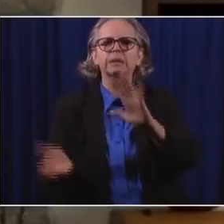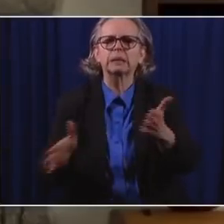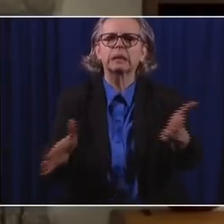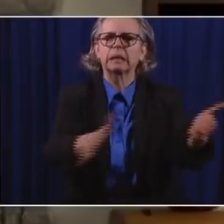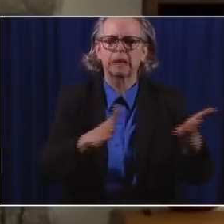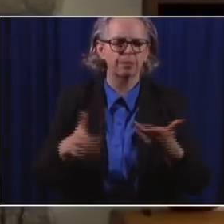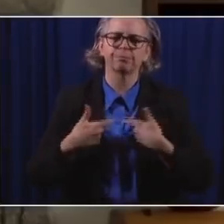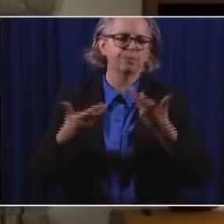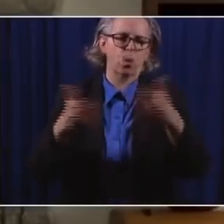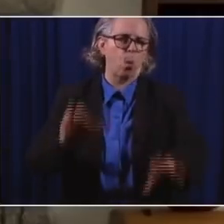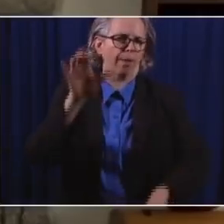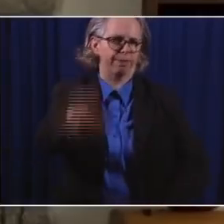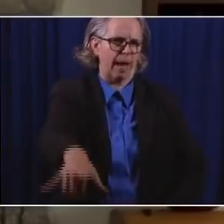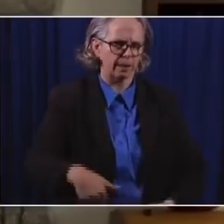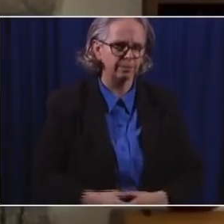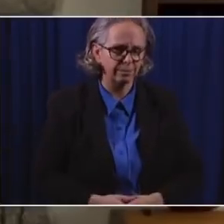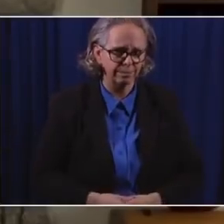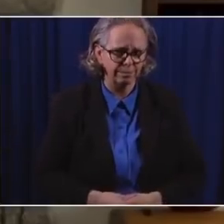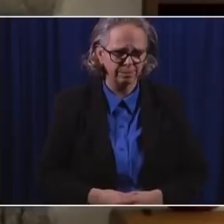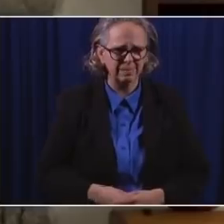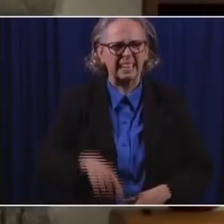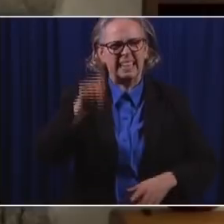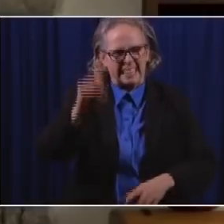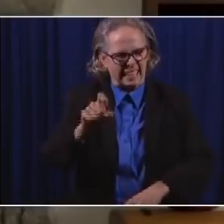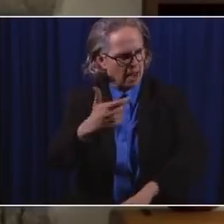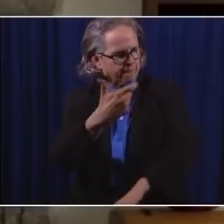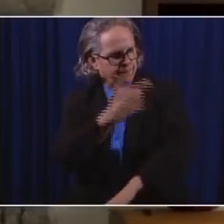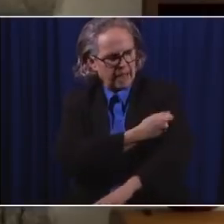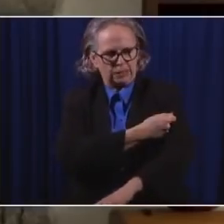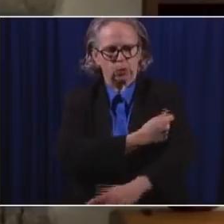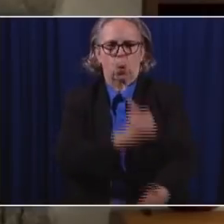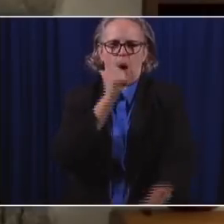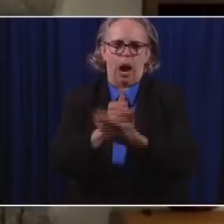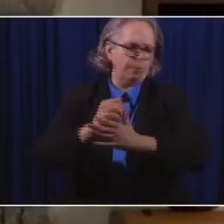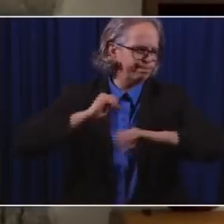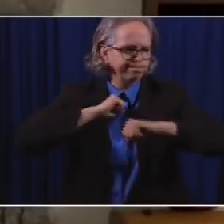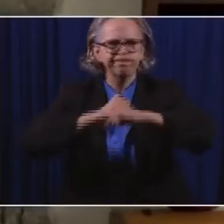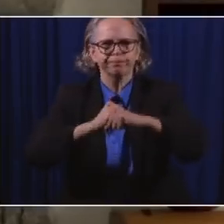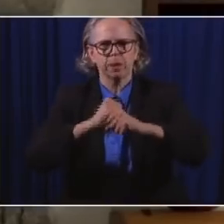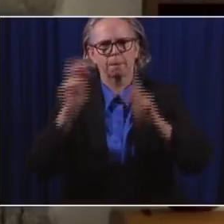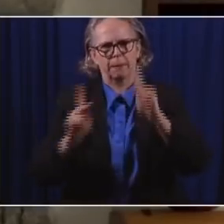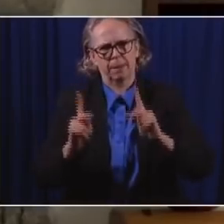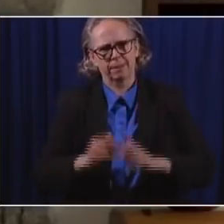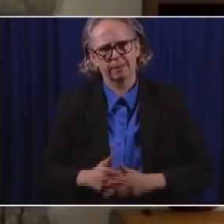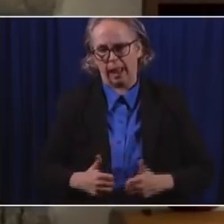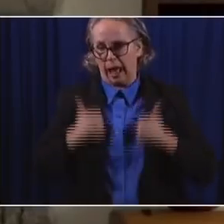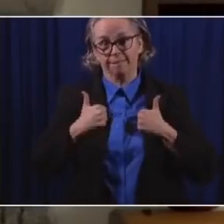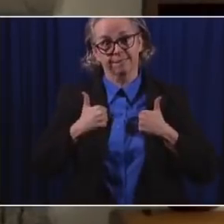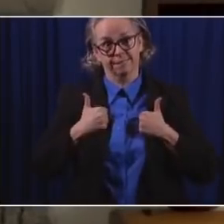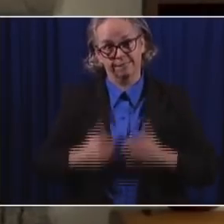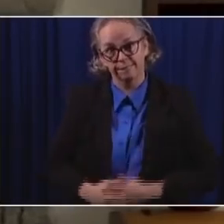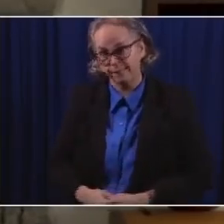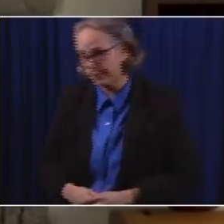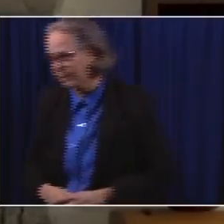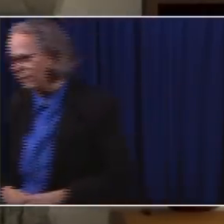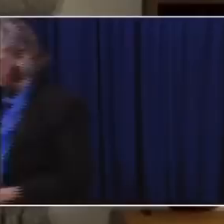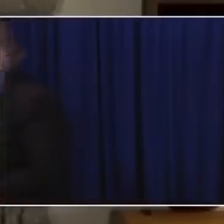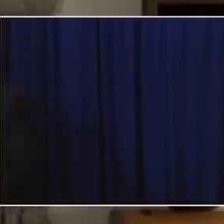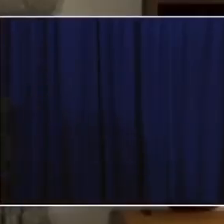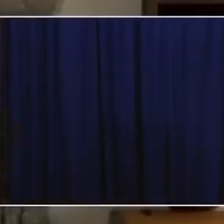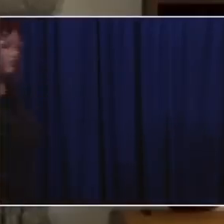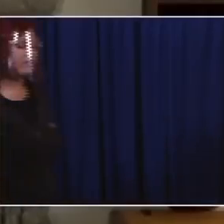Next and question. We'll get it, and it will come. Next question is from Andy Chow at Ohio Public Radio and Television. Andy. Hi, Governor.